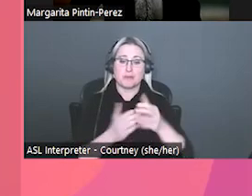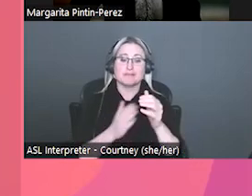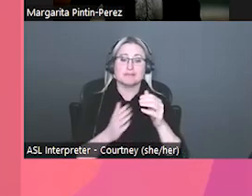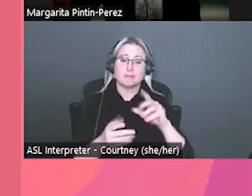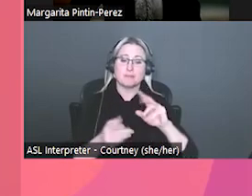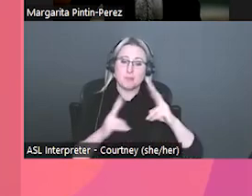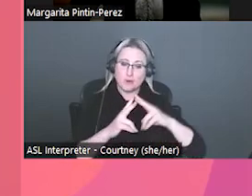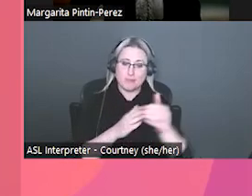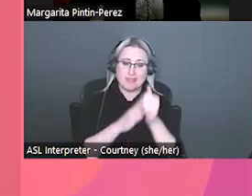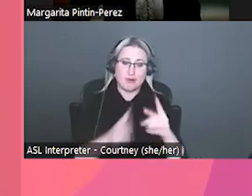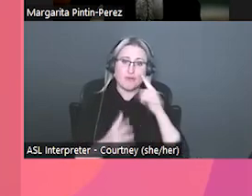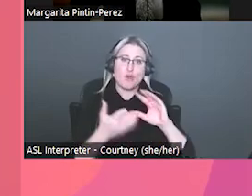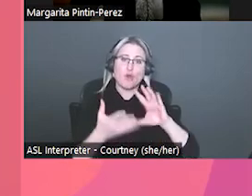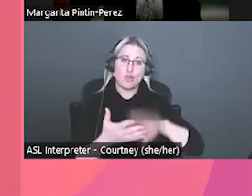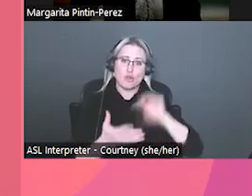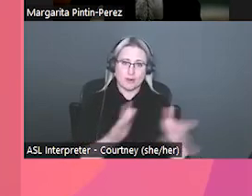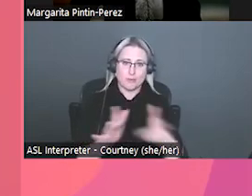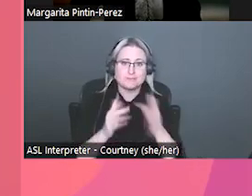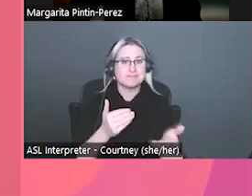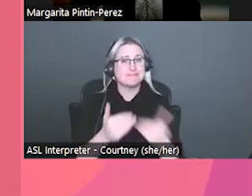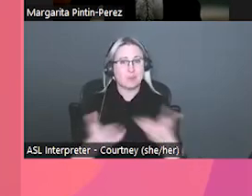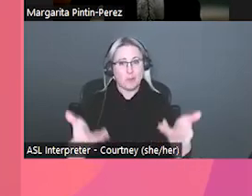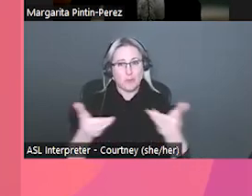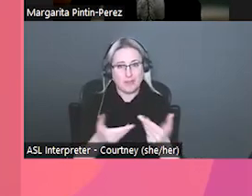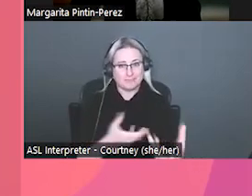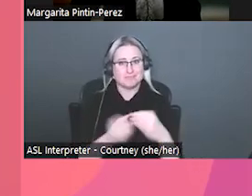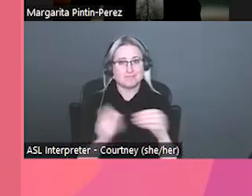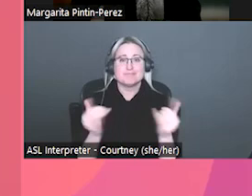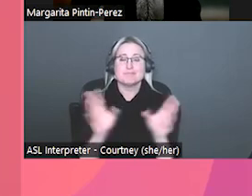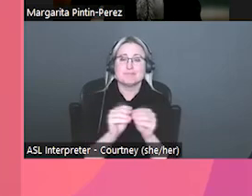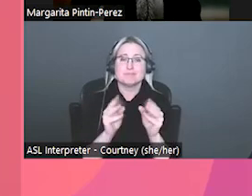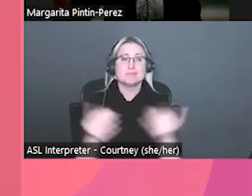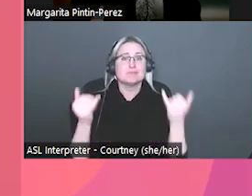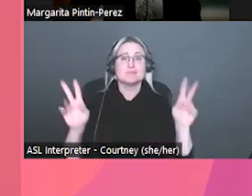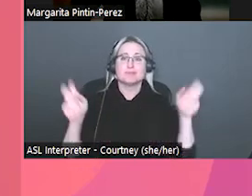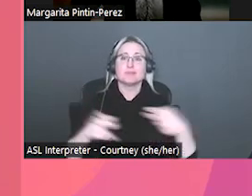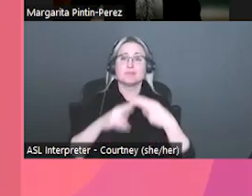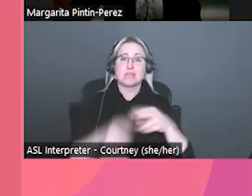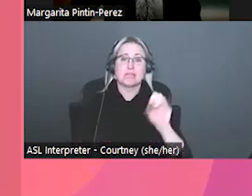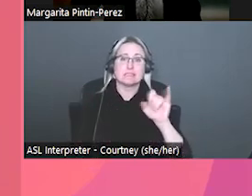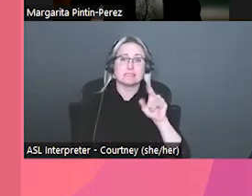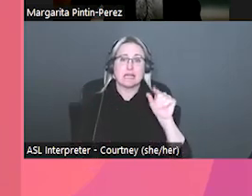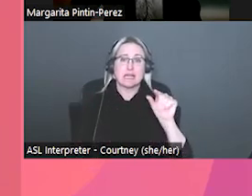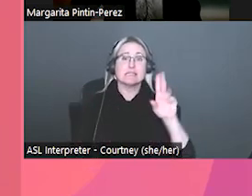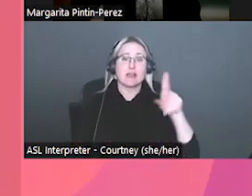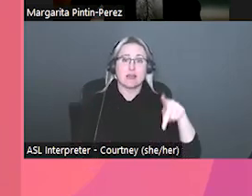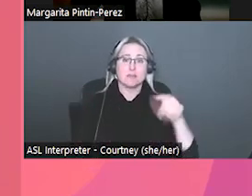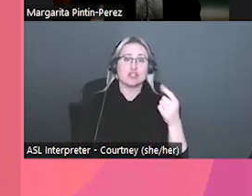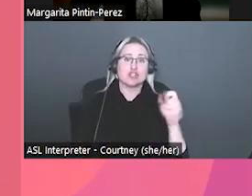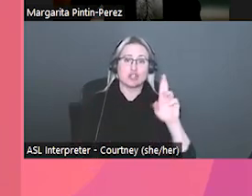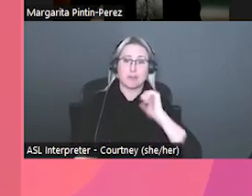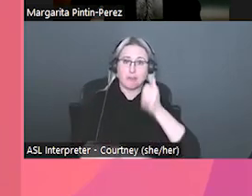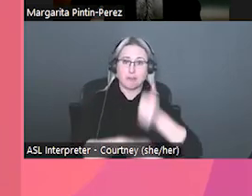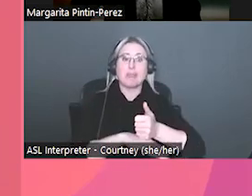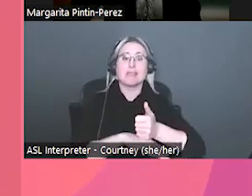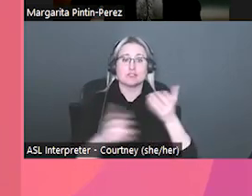Hub, welcome to our webinar, Sizing Up Gender-Based Violence Services, Identifying and Dismantling